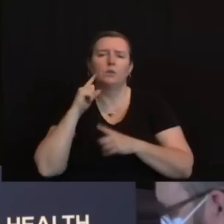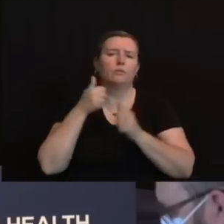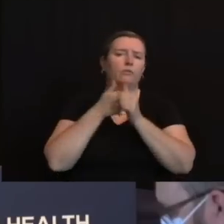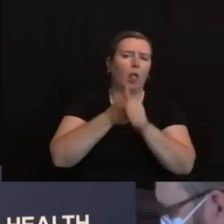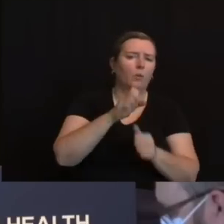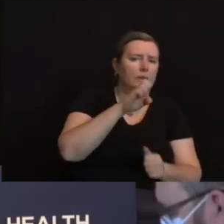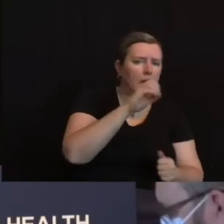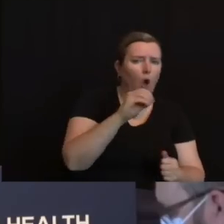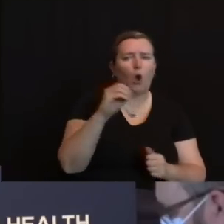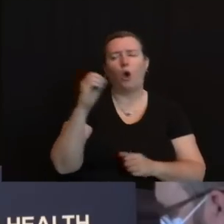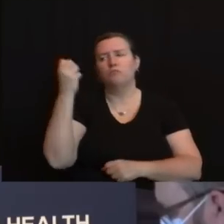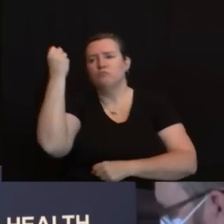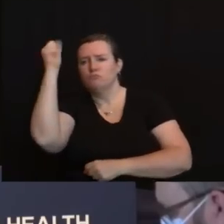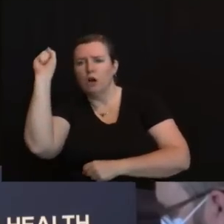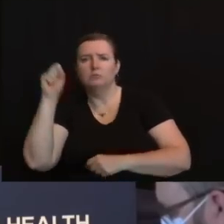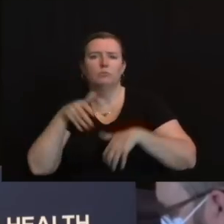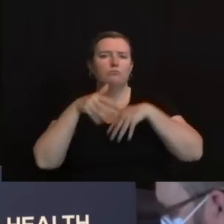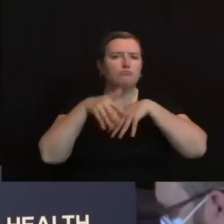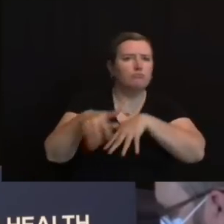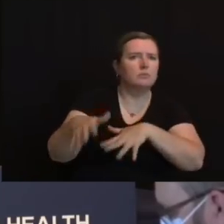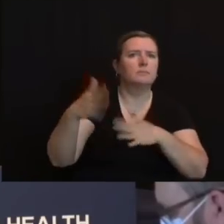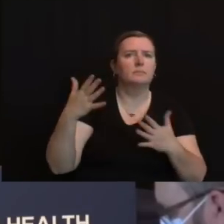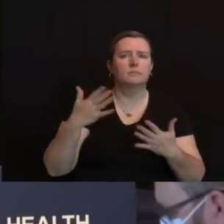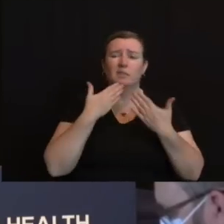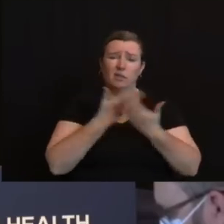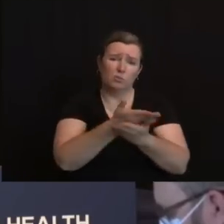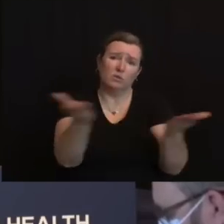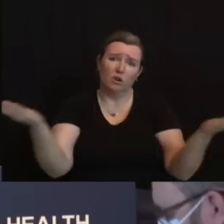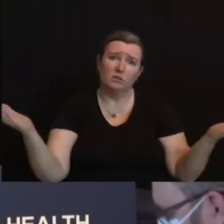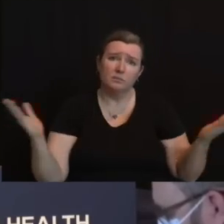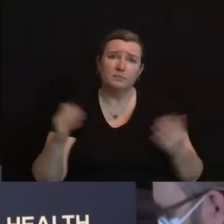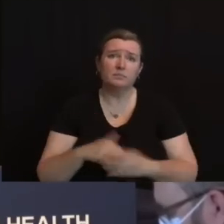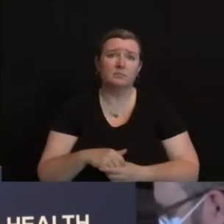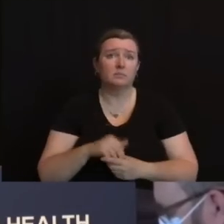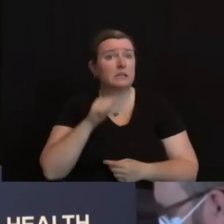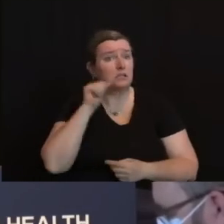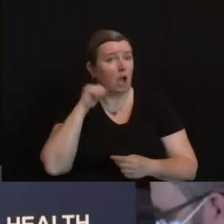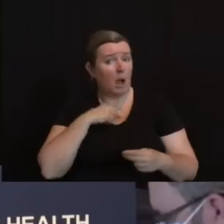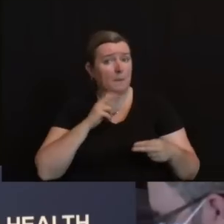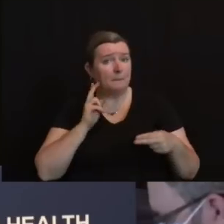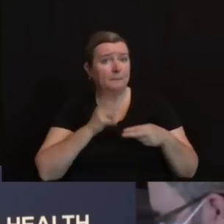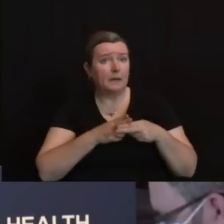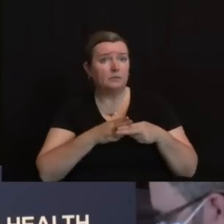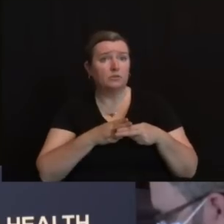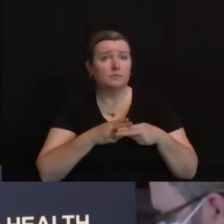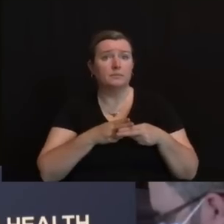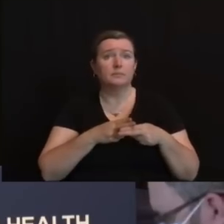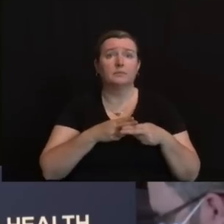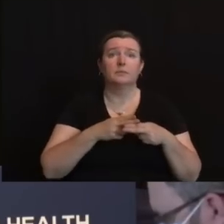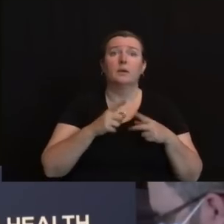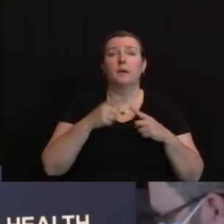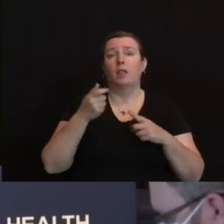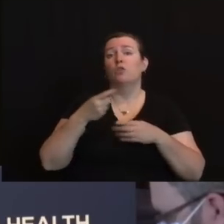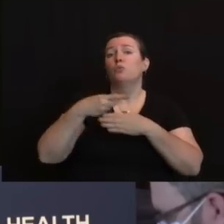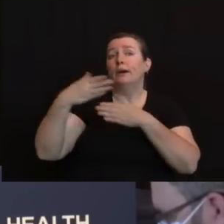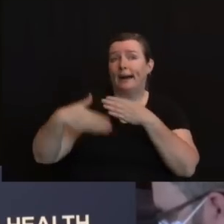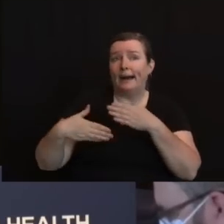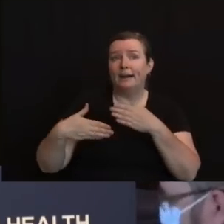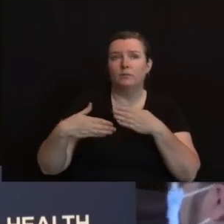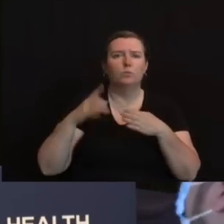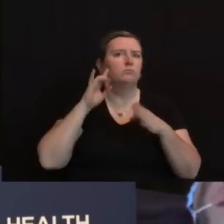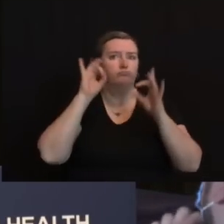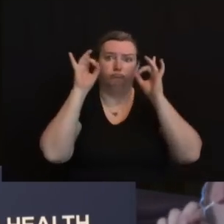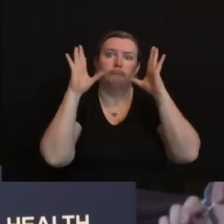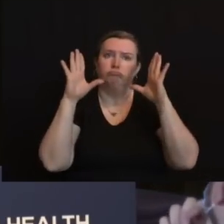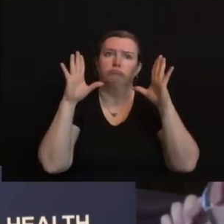last 3.5 months. And as I referenced yesterday, the 4th of July weekend can be a tragic one, not only in New Jersey,